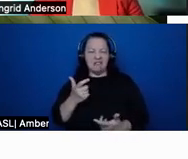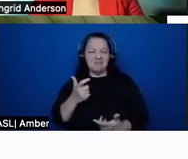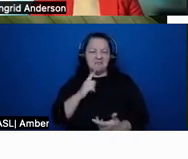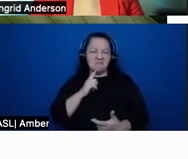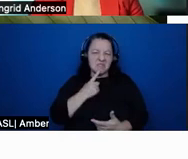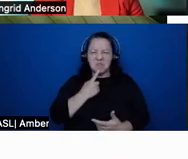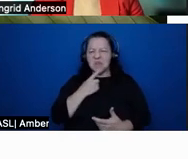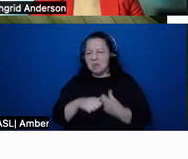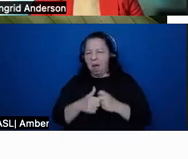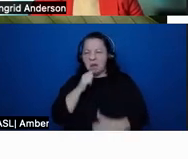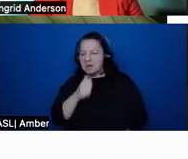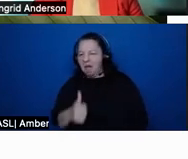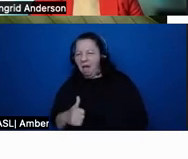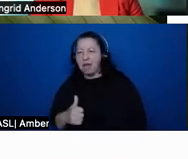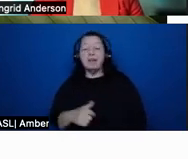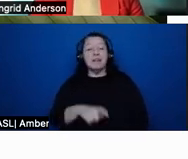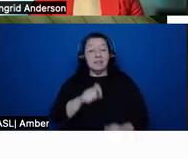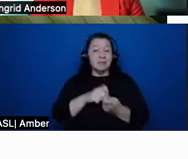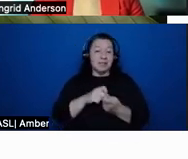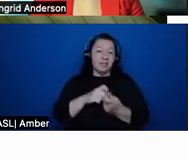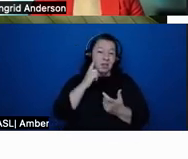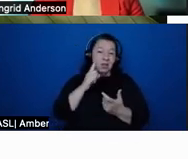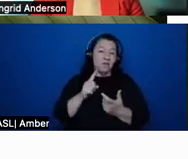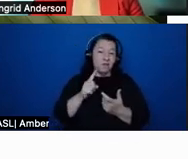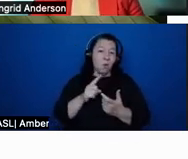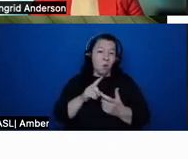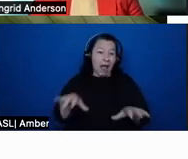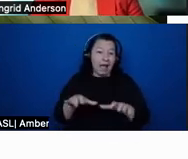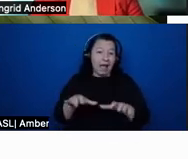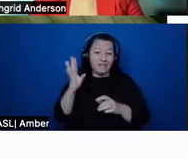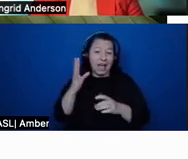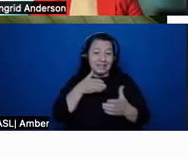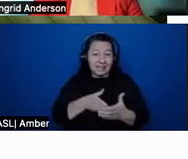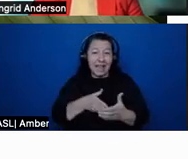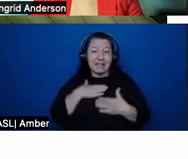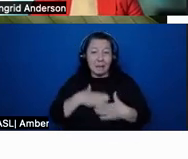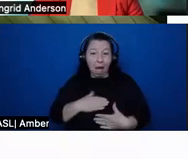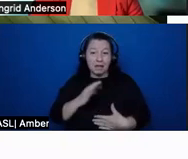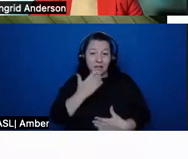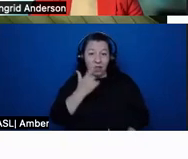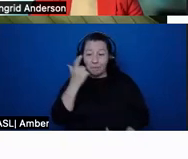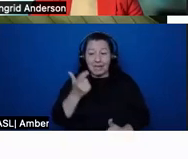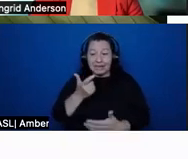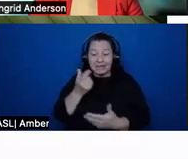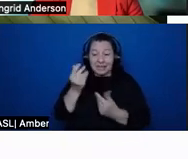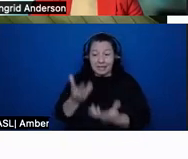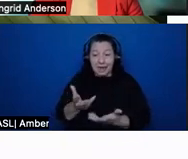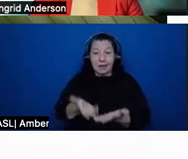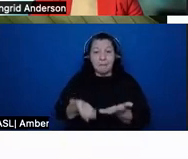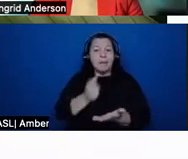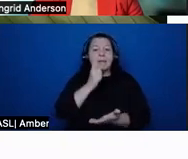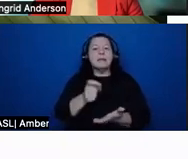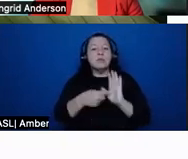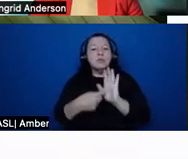against bodies of color, because the data doesn't necessarily show it. And I just want to encourage everybody to